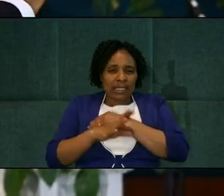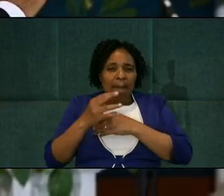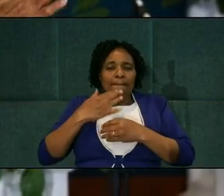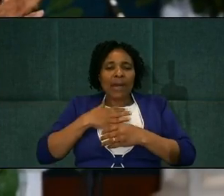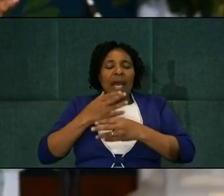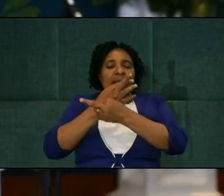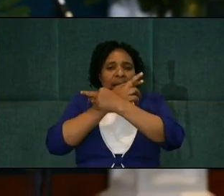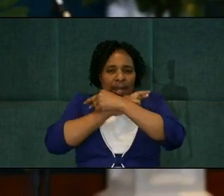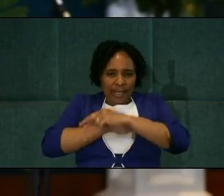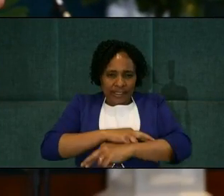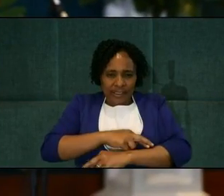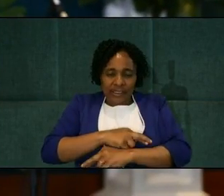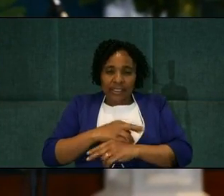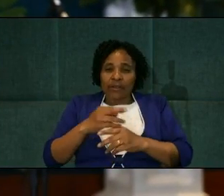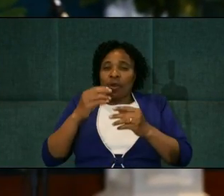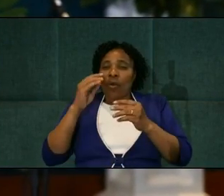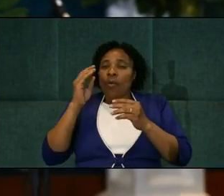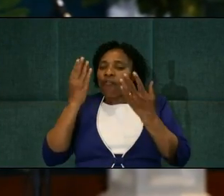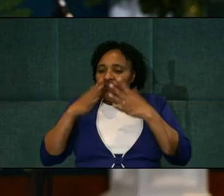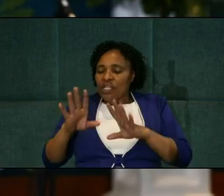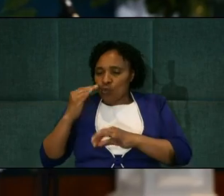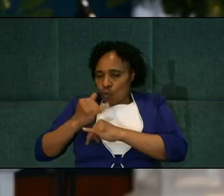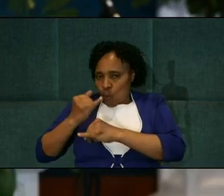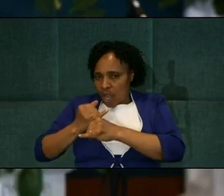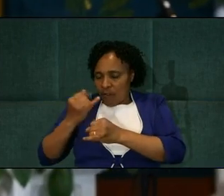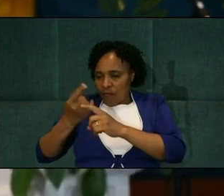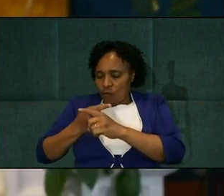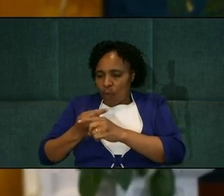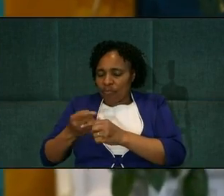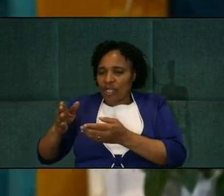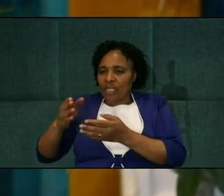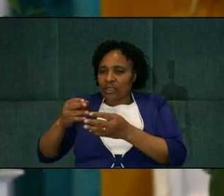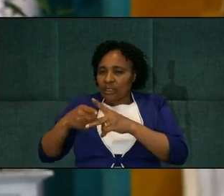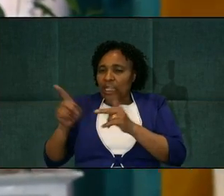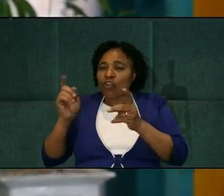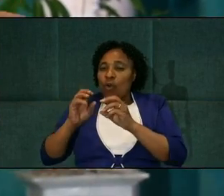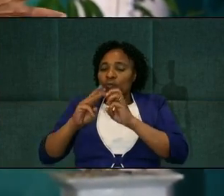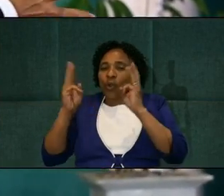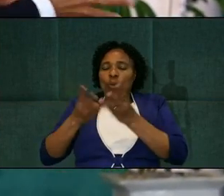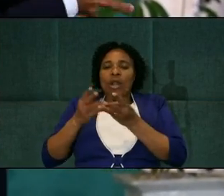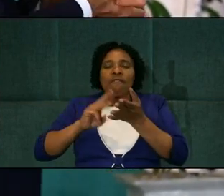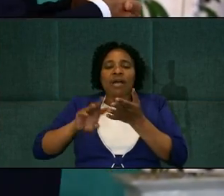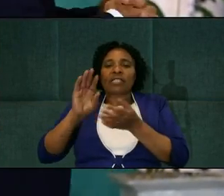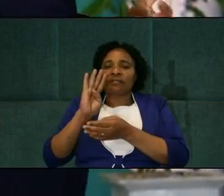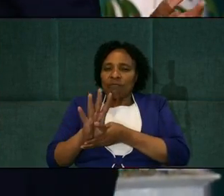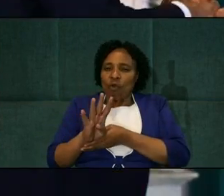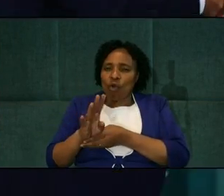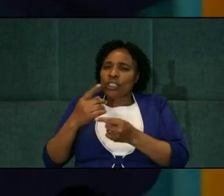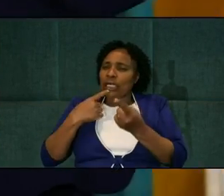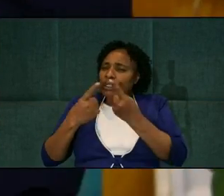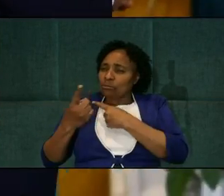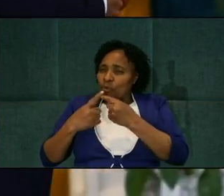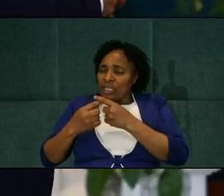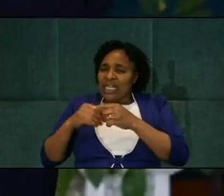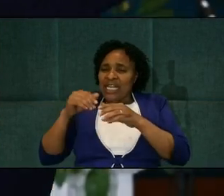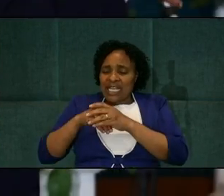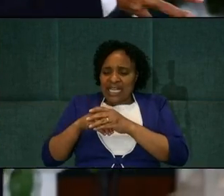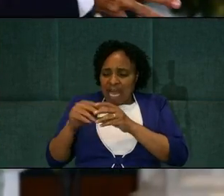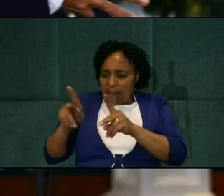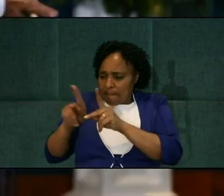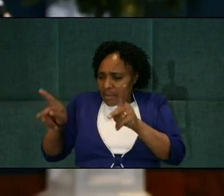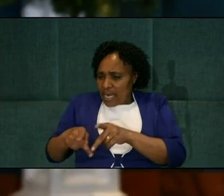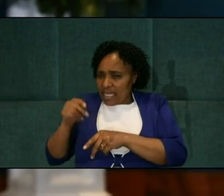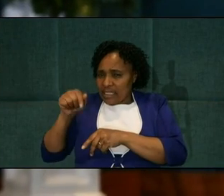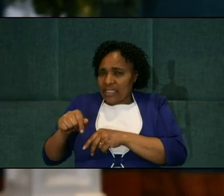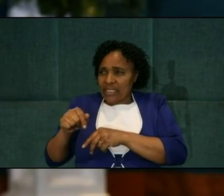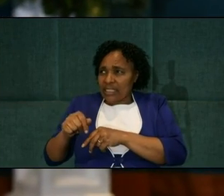rest, although the works were finished from the foundation of the world. I'm in verse 4. For he has spoken in a certain place of the